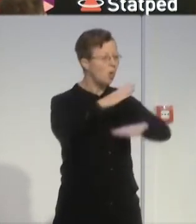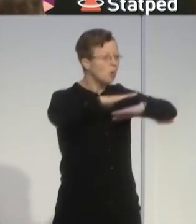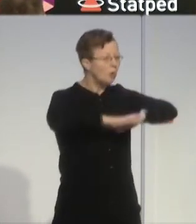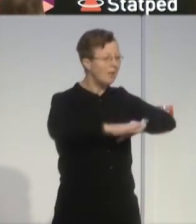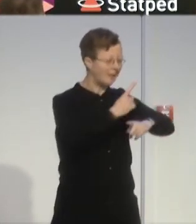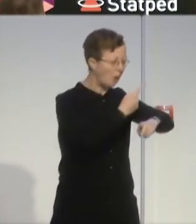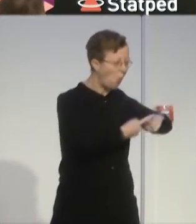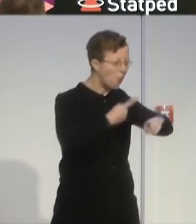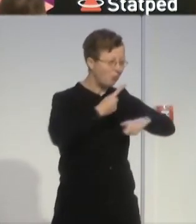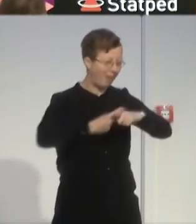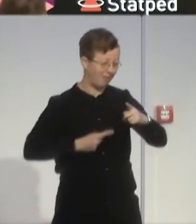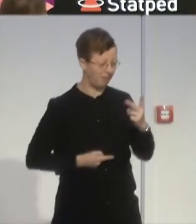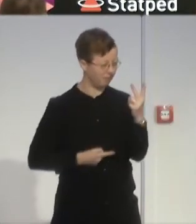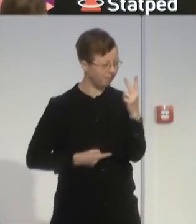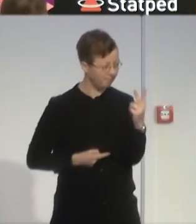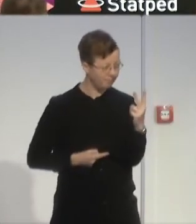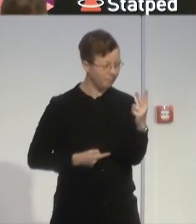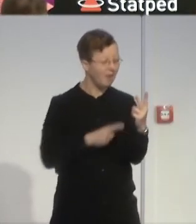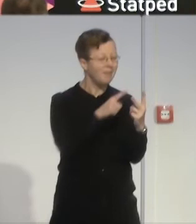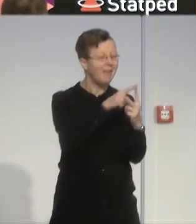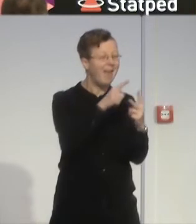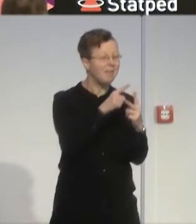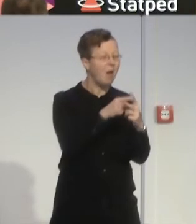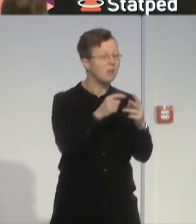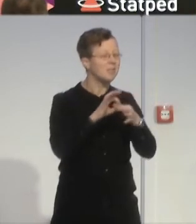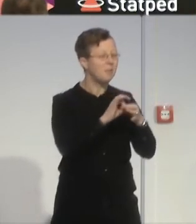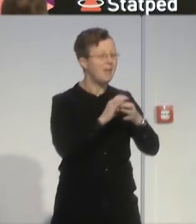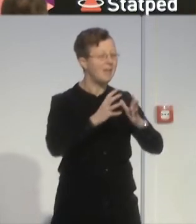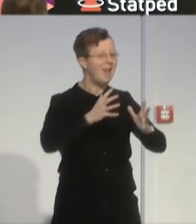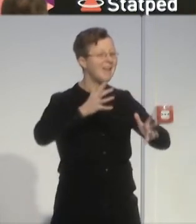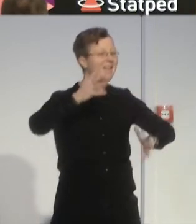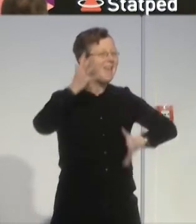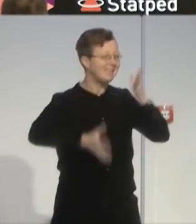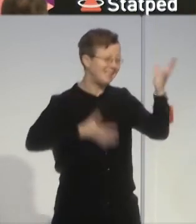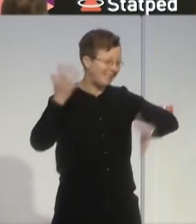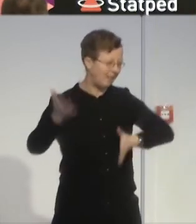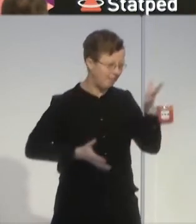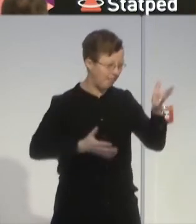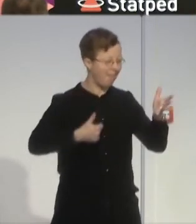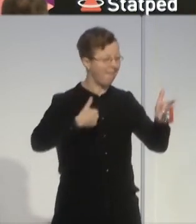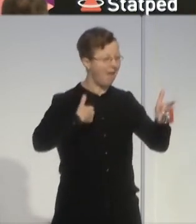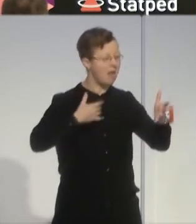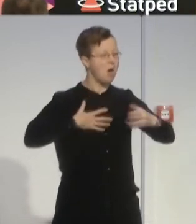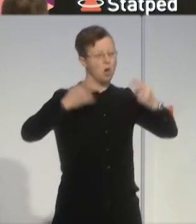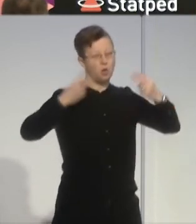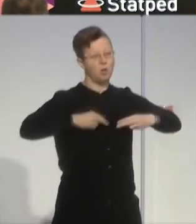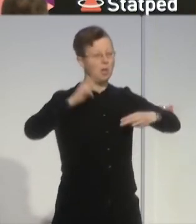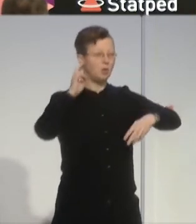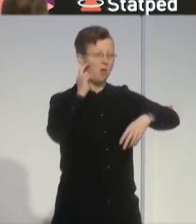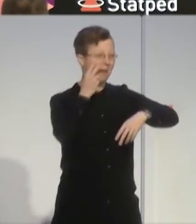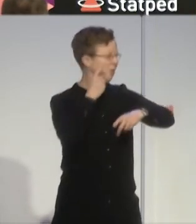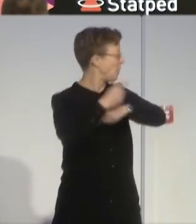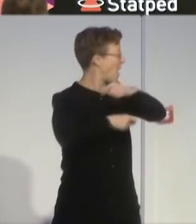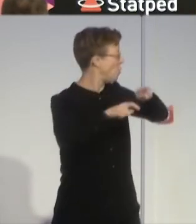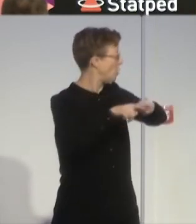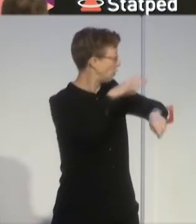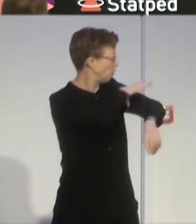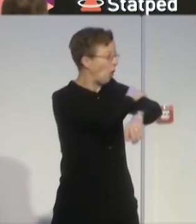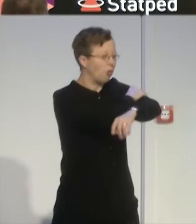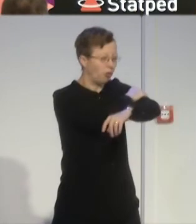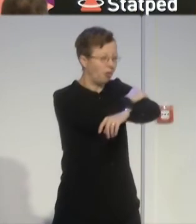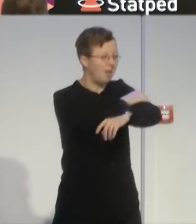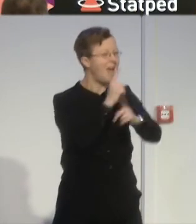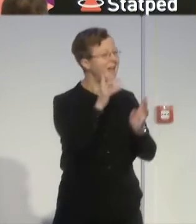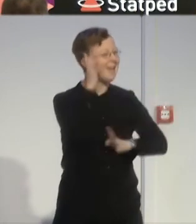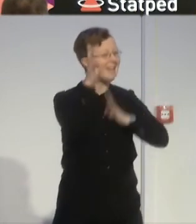them has to do with the gesture. I'm in the role of the deafblind making this gesture. It's a